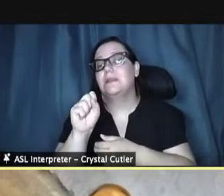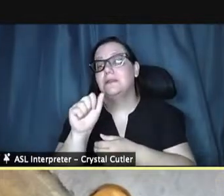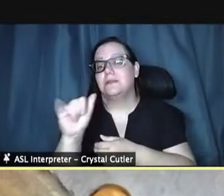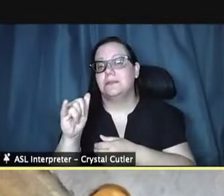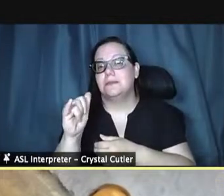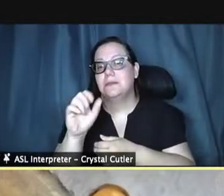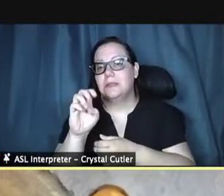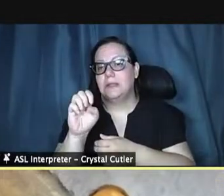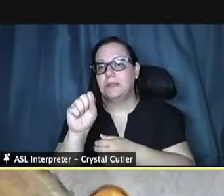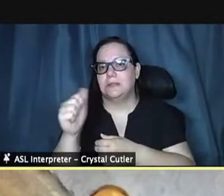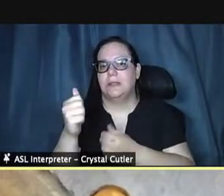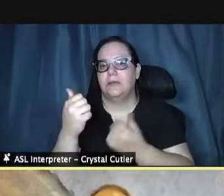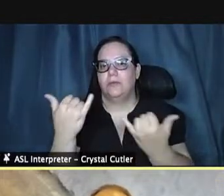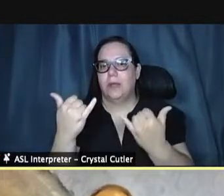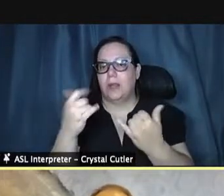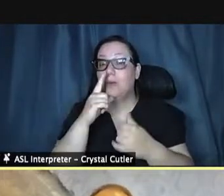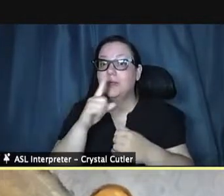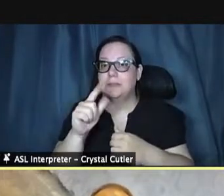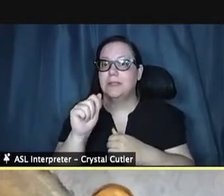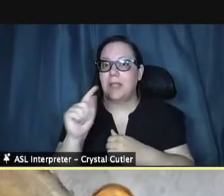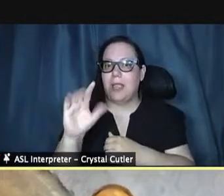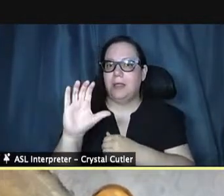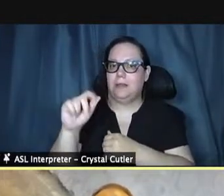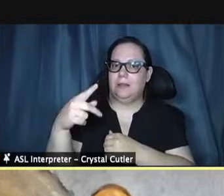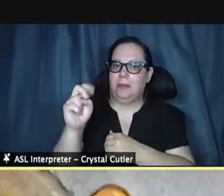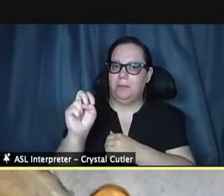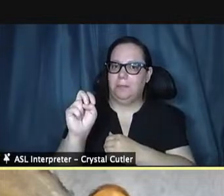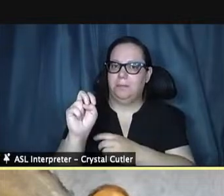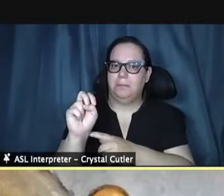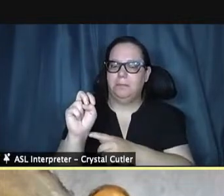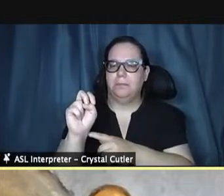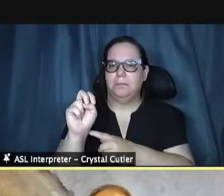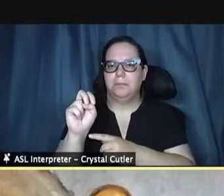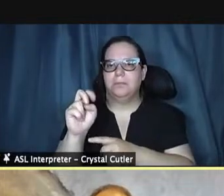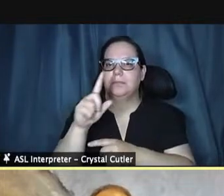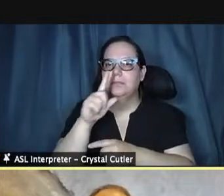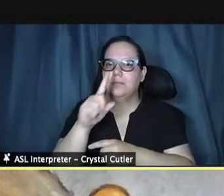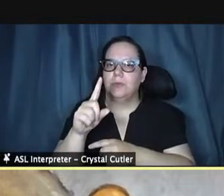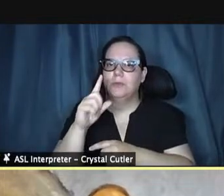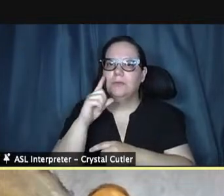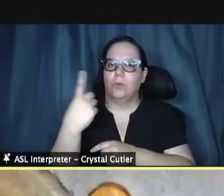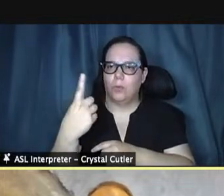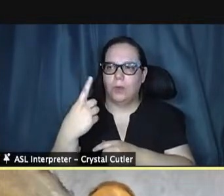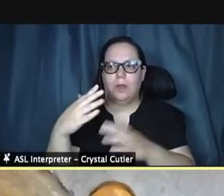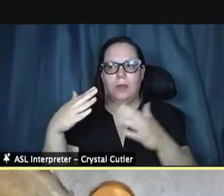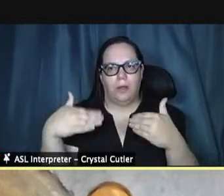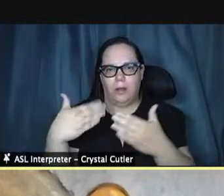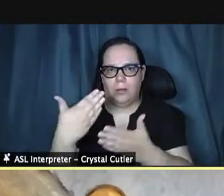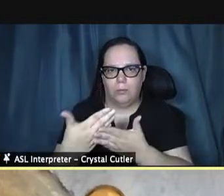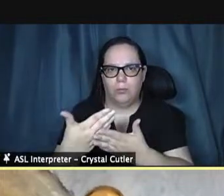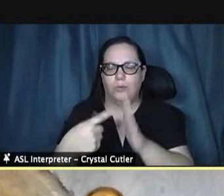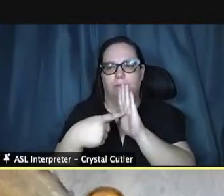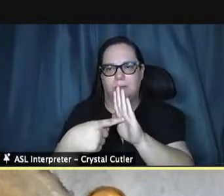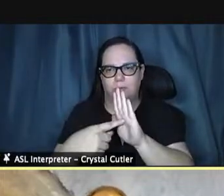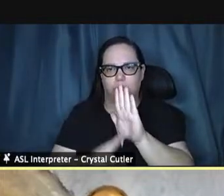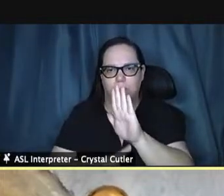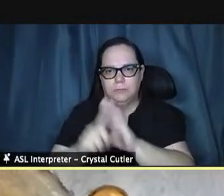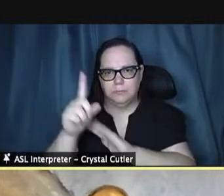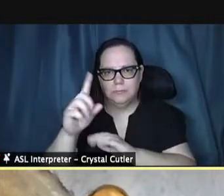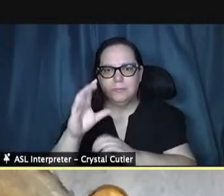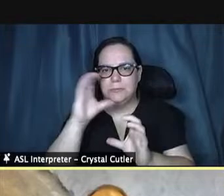launch as part of the Artemis 1 uncrewed demonstration mission. and ESM-2 that will